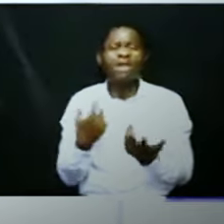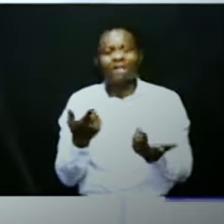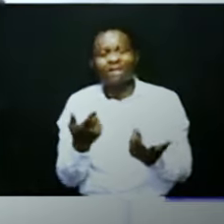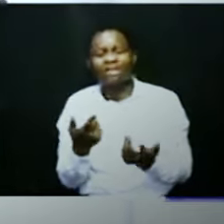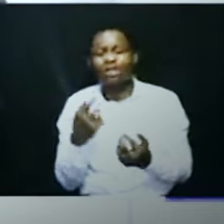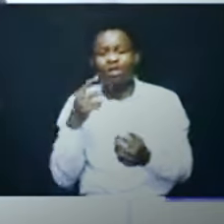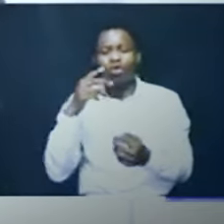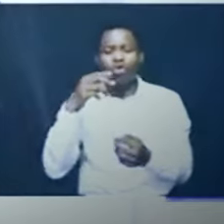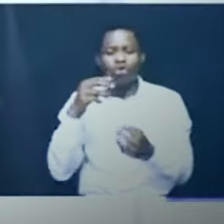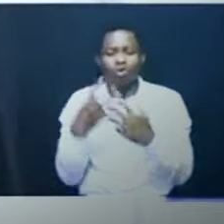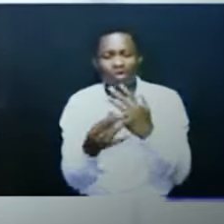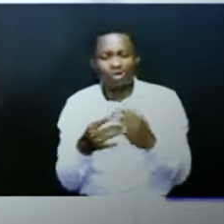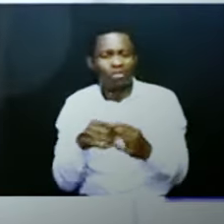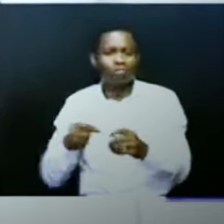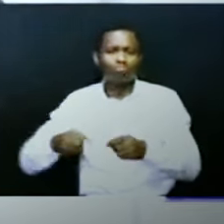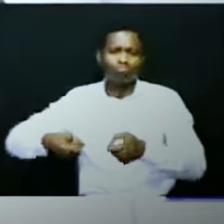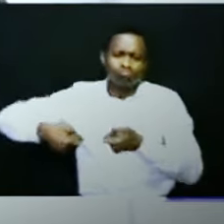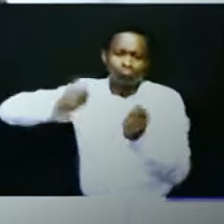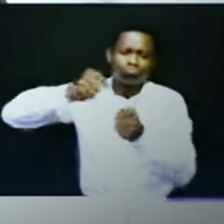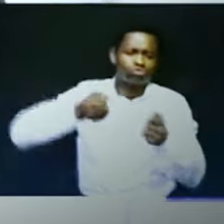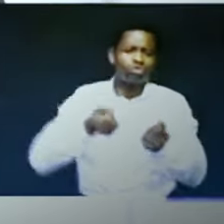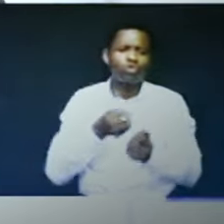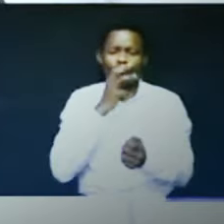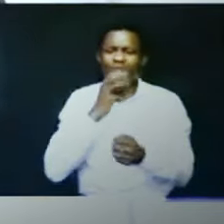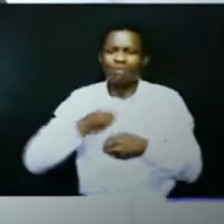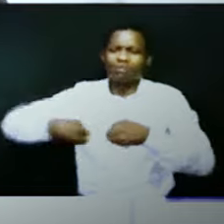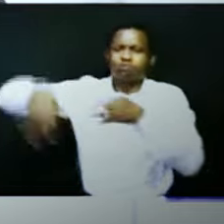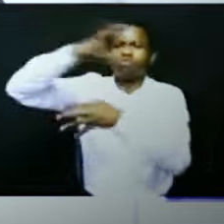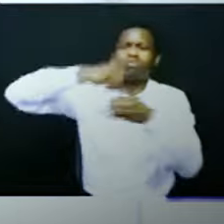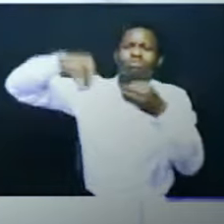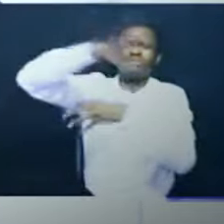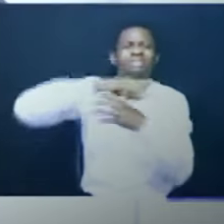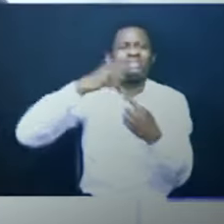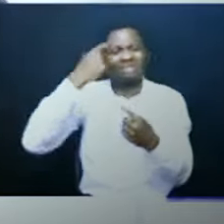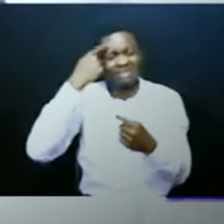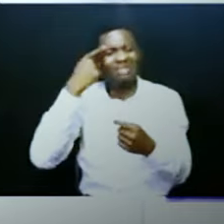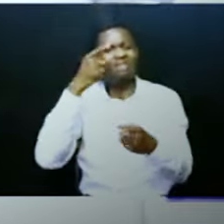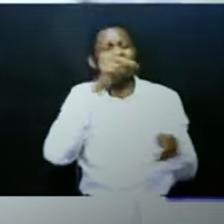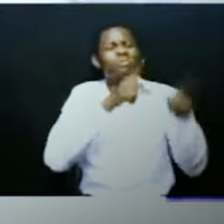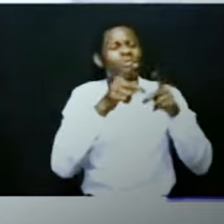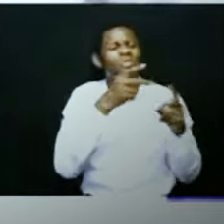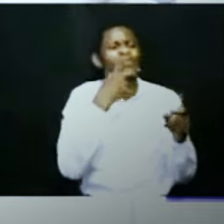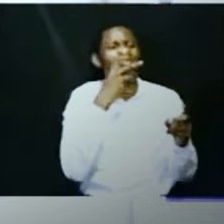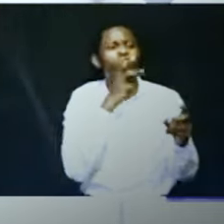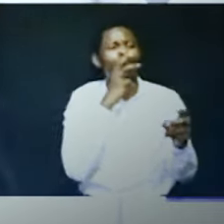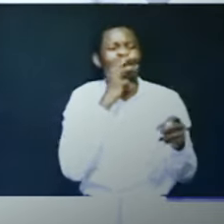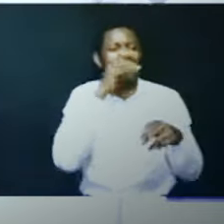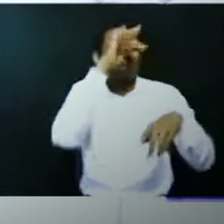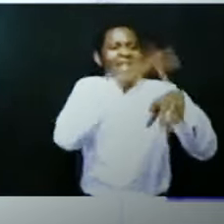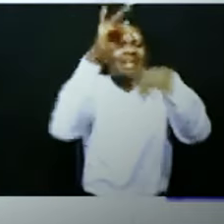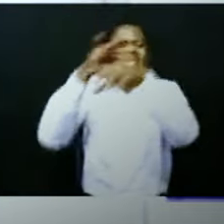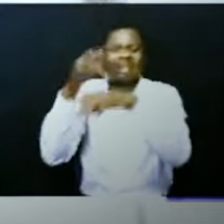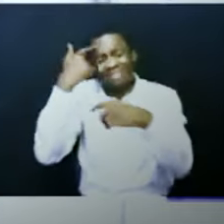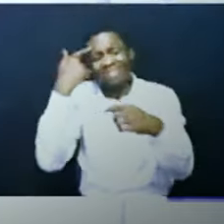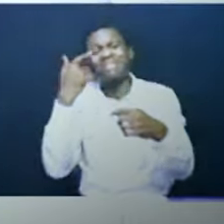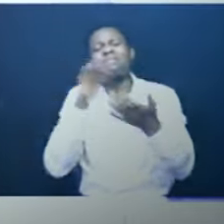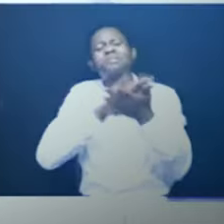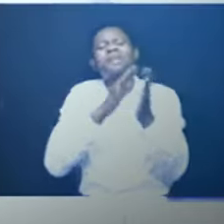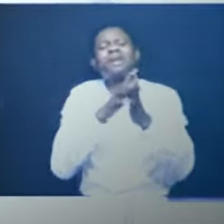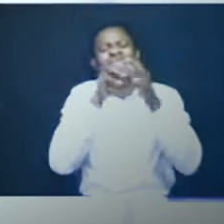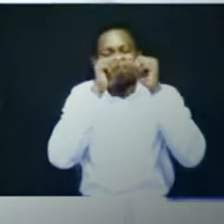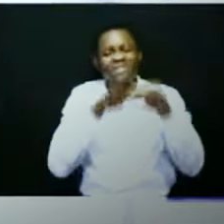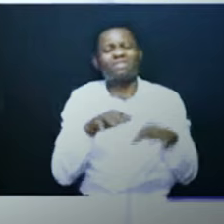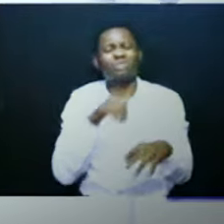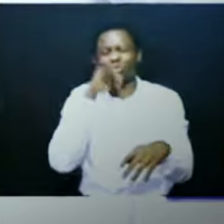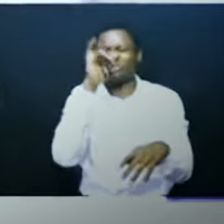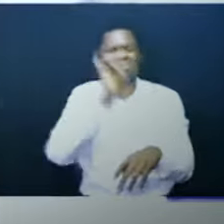by the droppings, he sees that he is blessed. Oh God. Me jiri se enru anajo ye wura fefufuro nimu